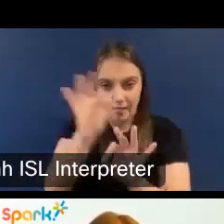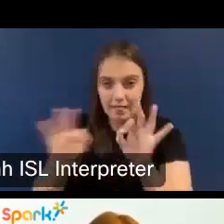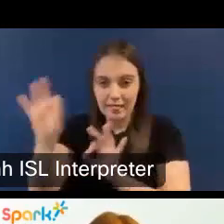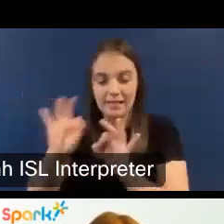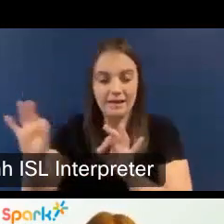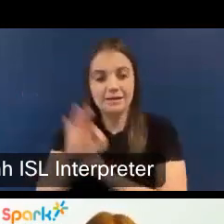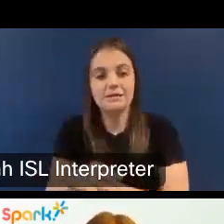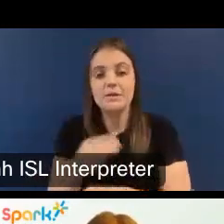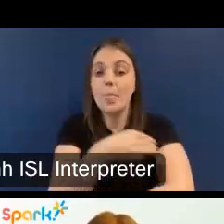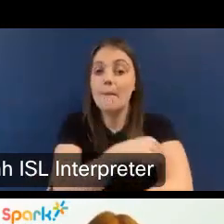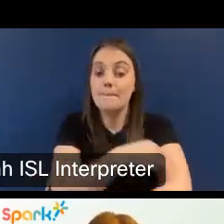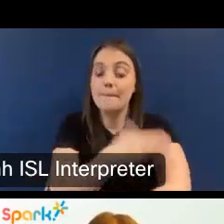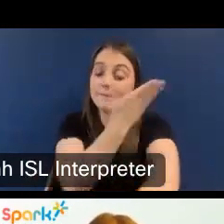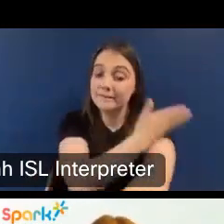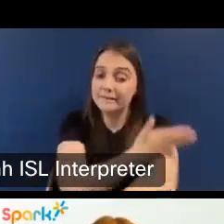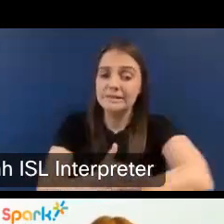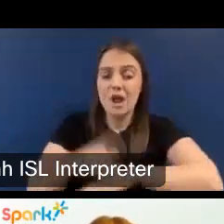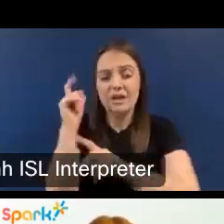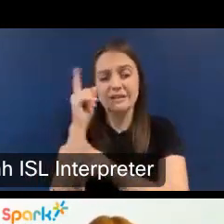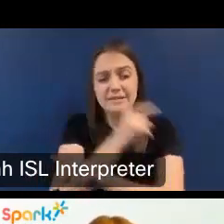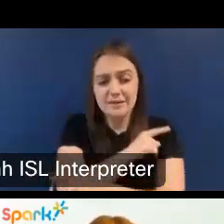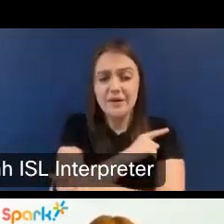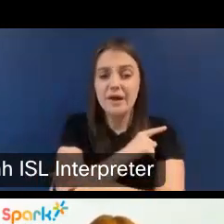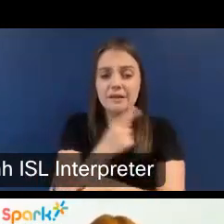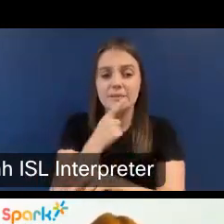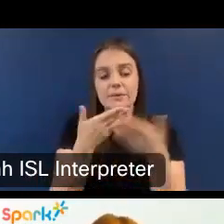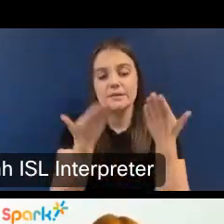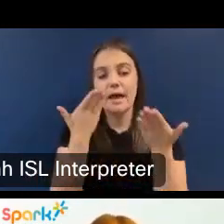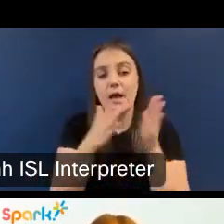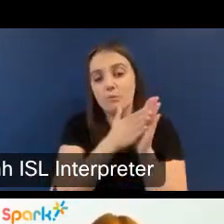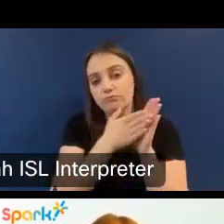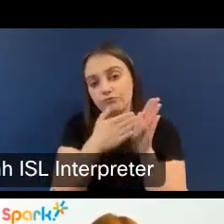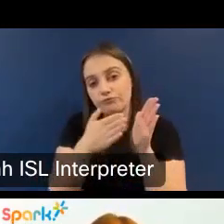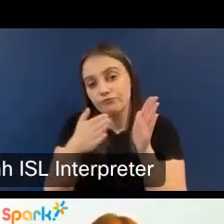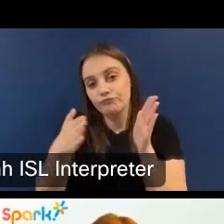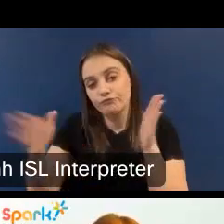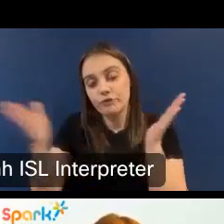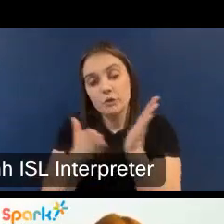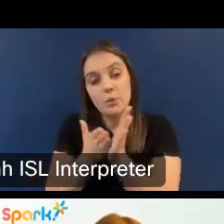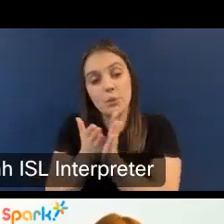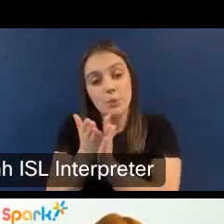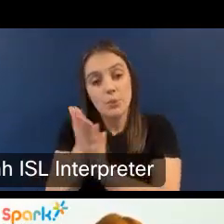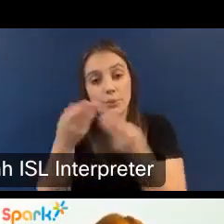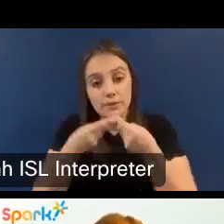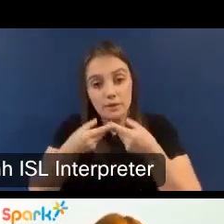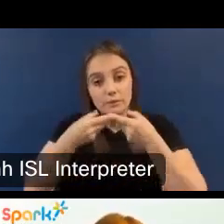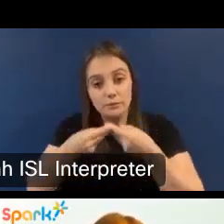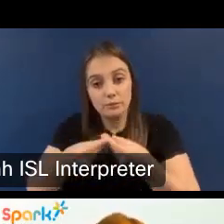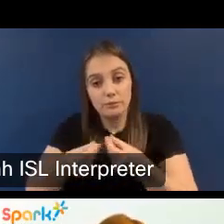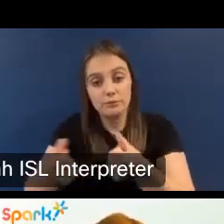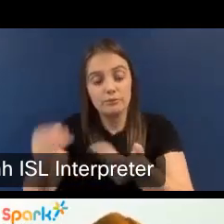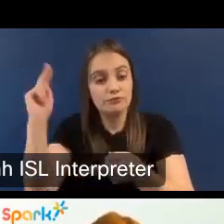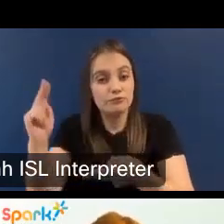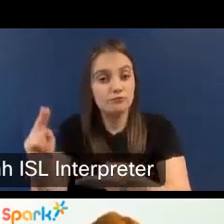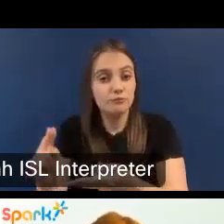that starts very complex and complicated, and how kind of going through those, let's say, through that